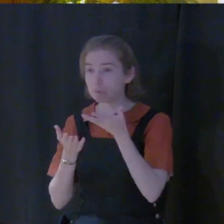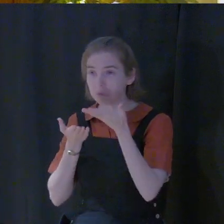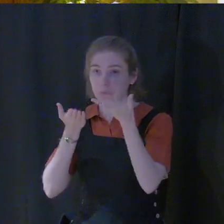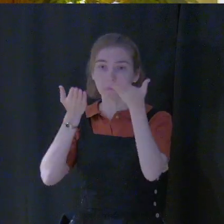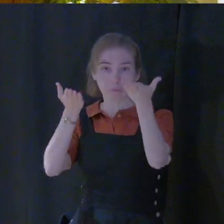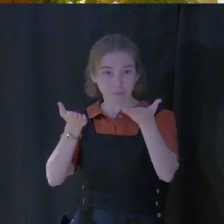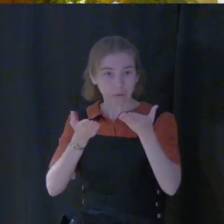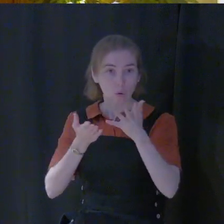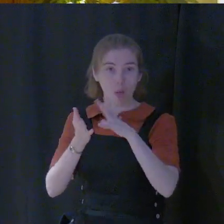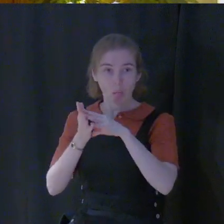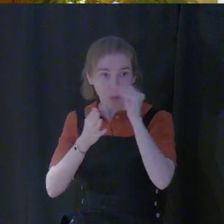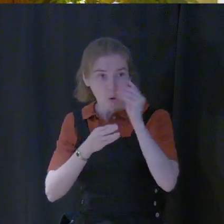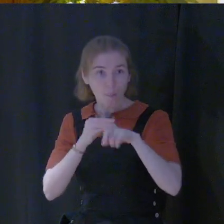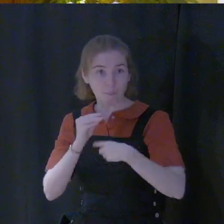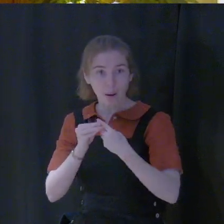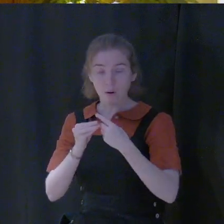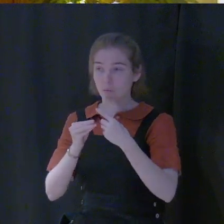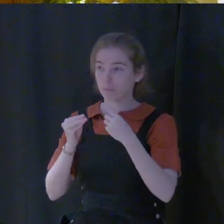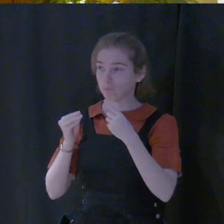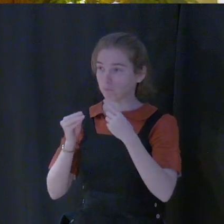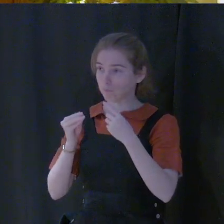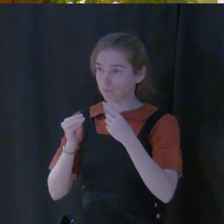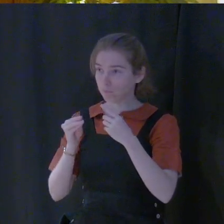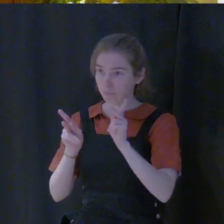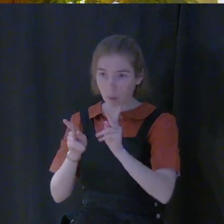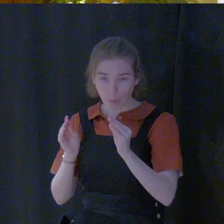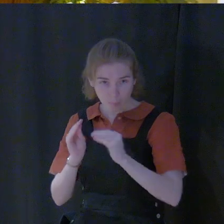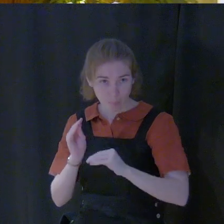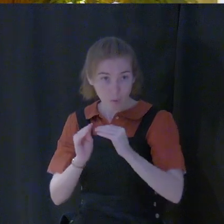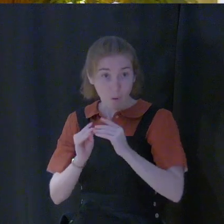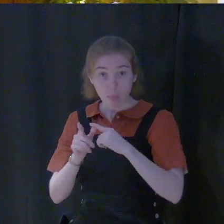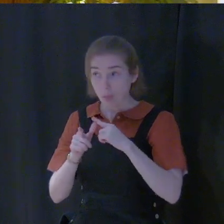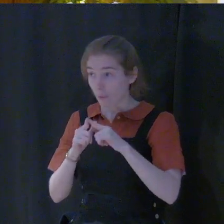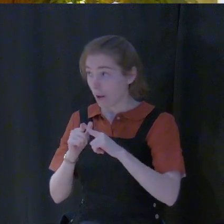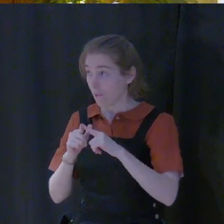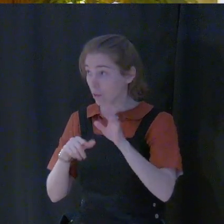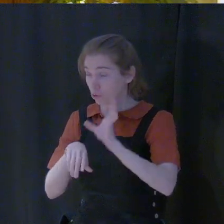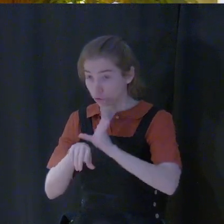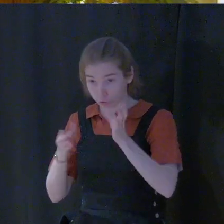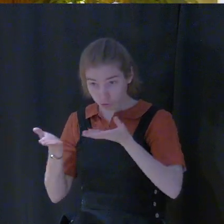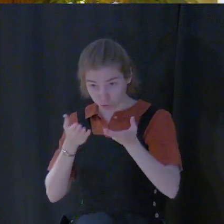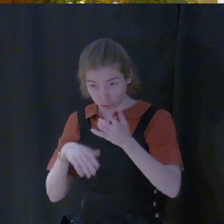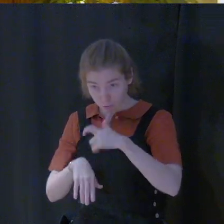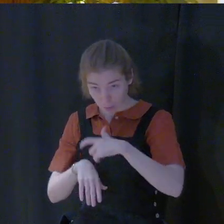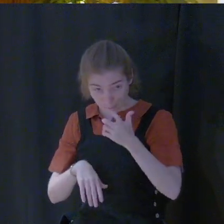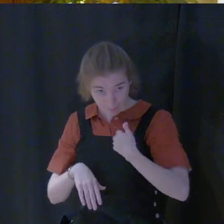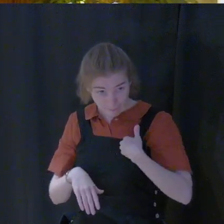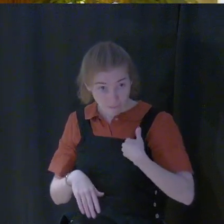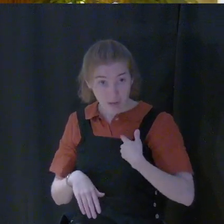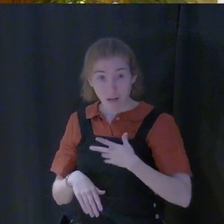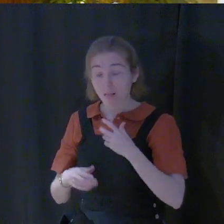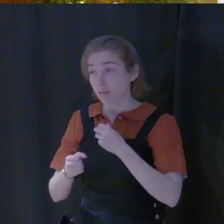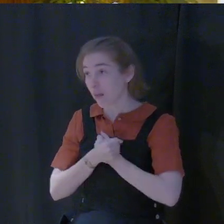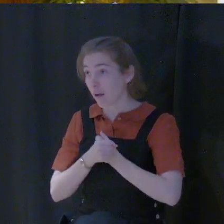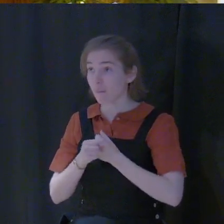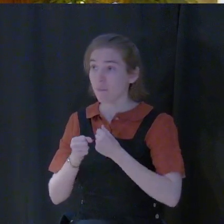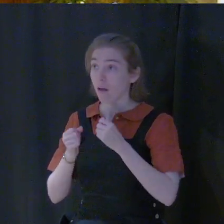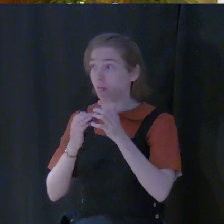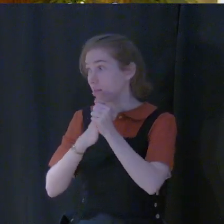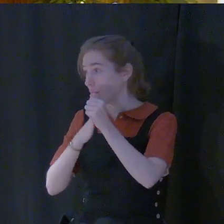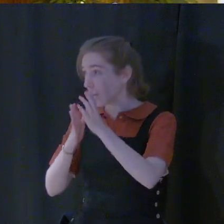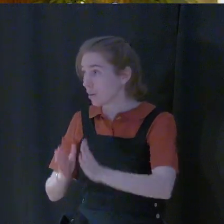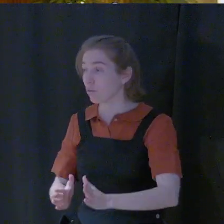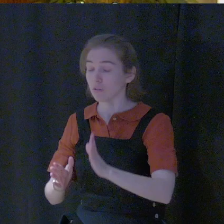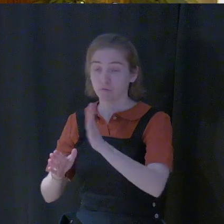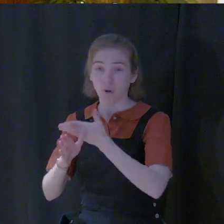up. We learn about each other more. And then we have that church service time. I love our song leaders, and we have